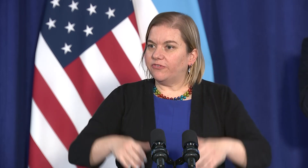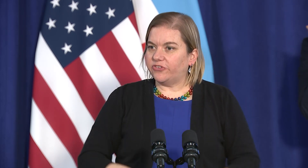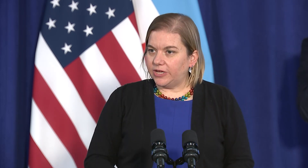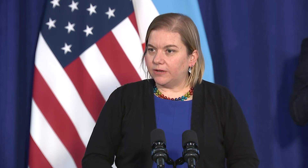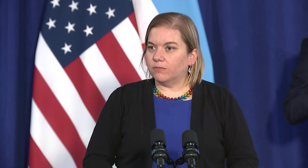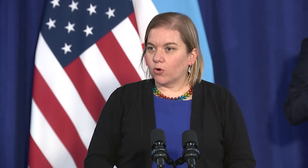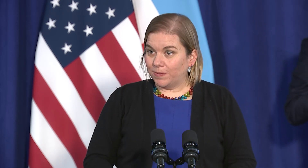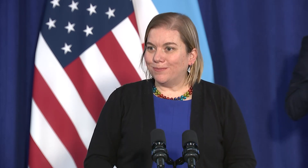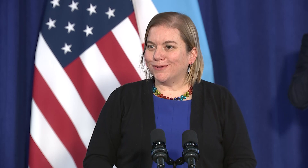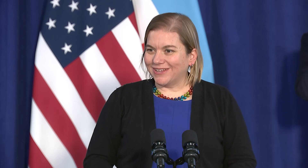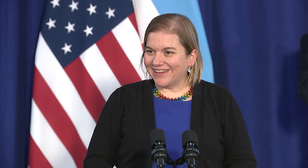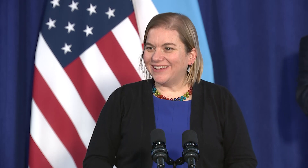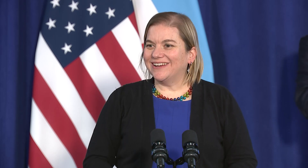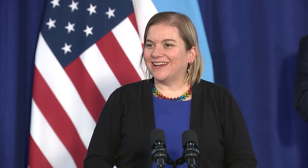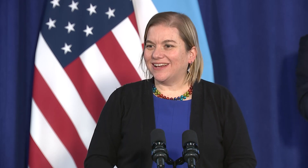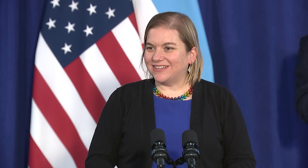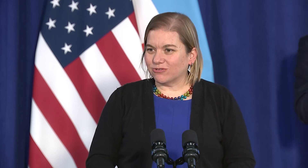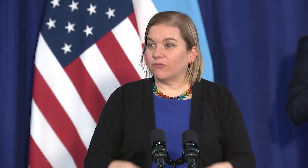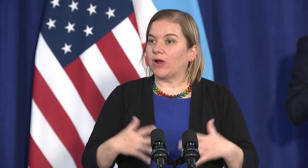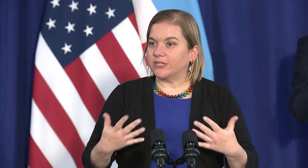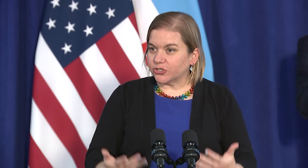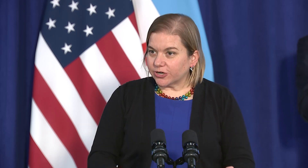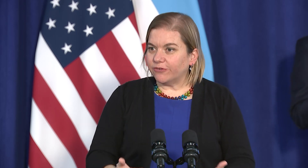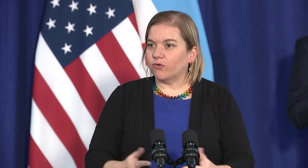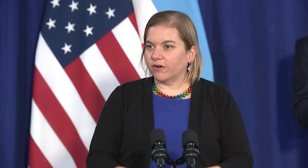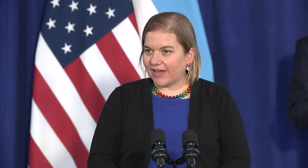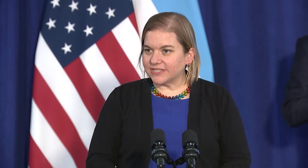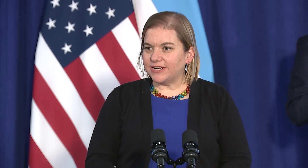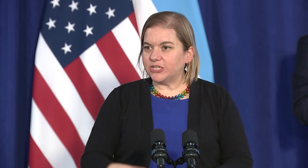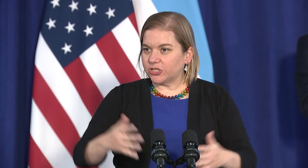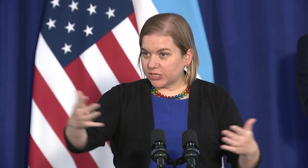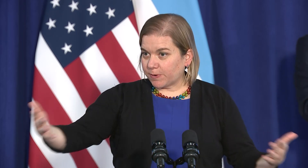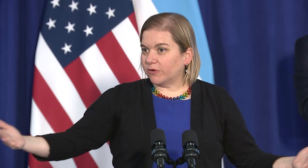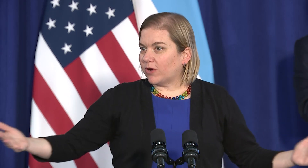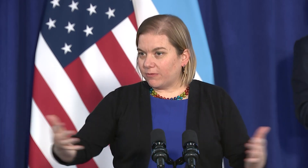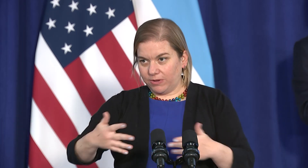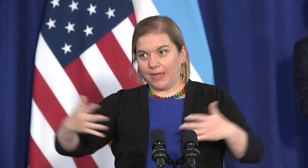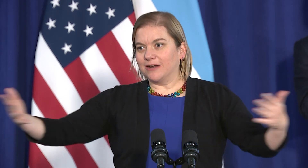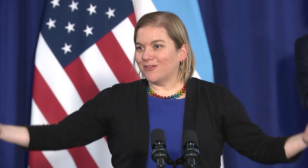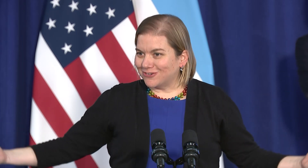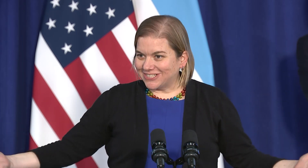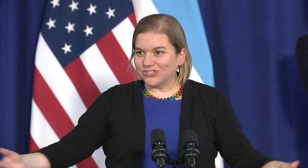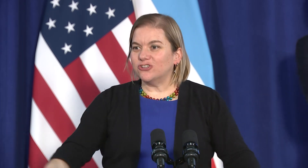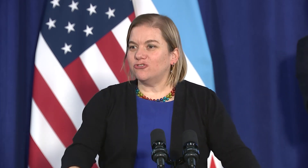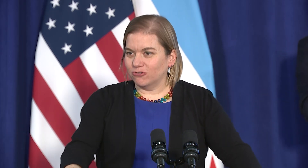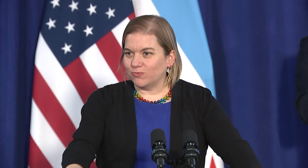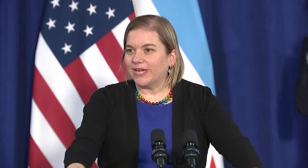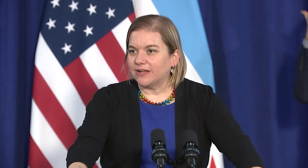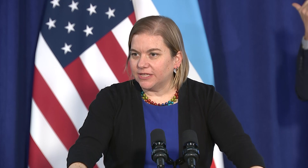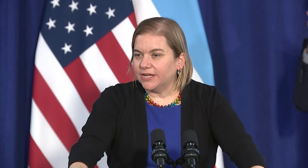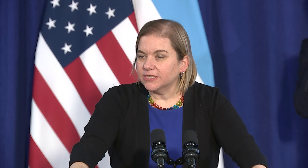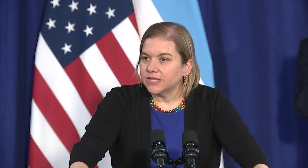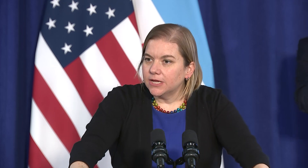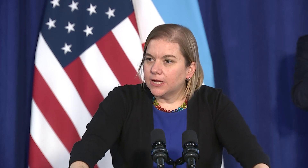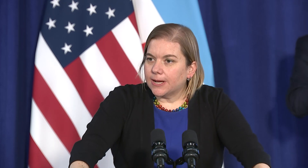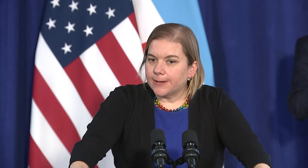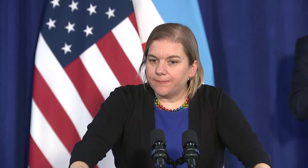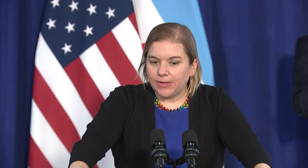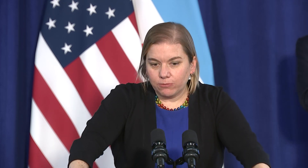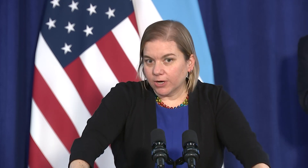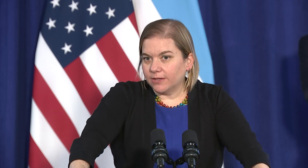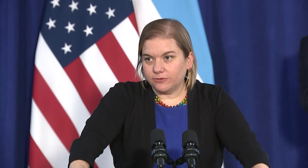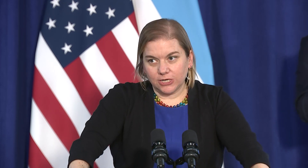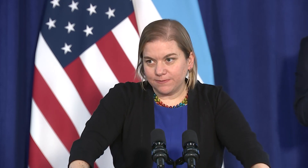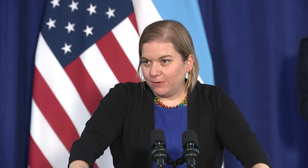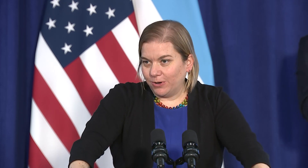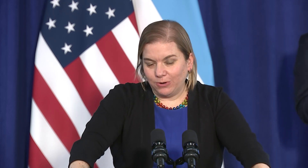uptick. We've seen more people again sort of registering for vaccination. That's part of why we made another decision to do those weekend clinics.